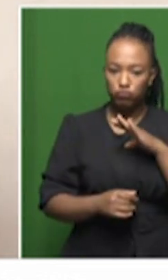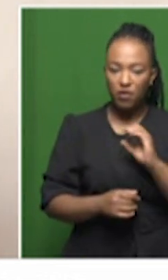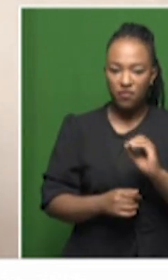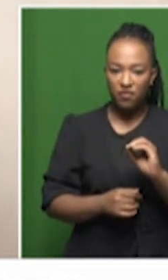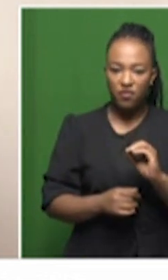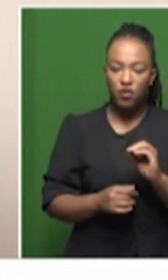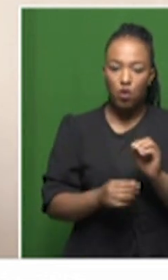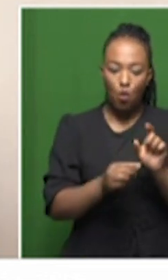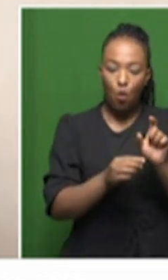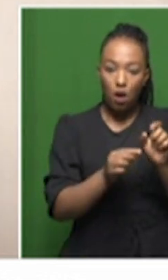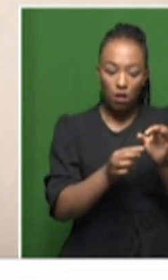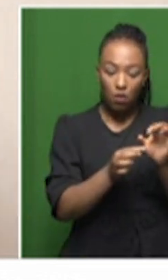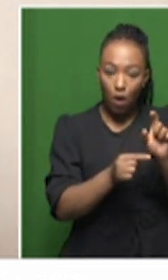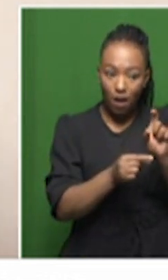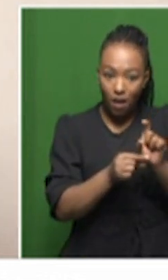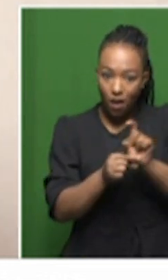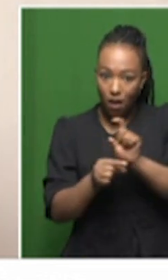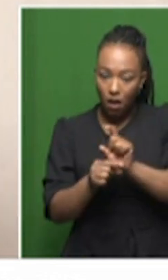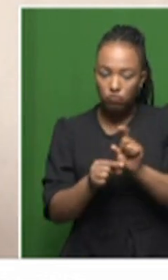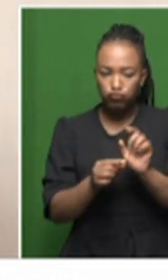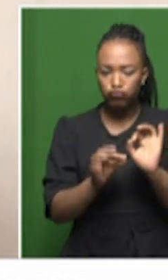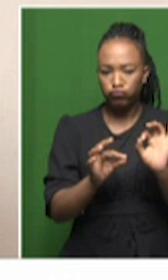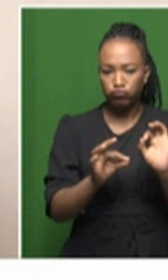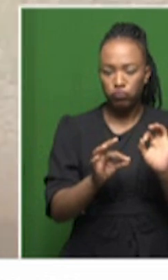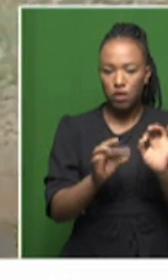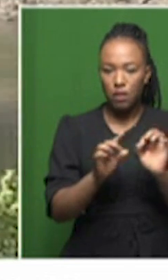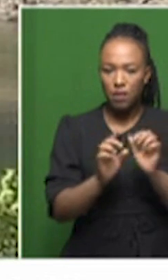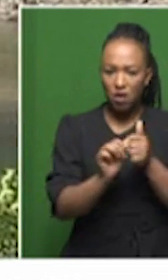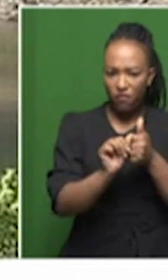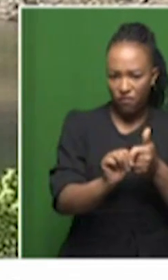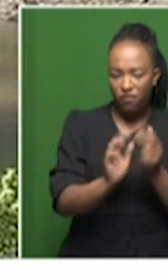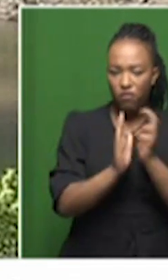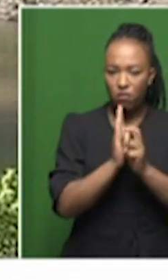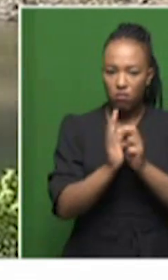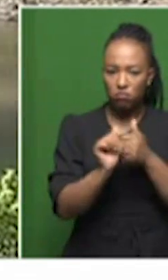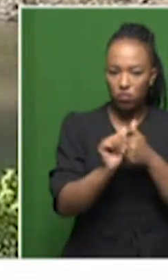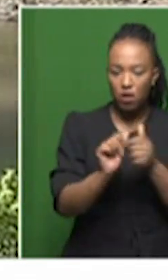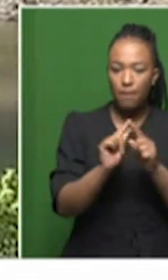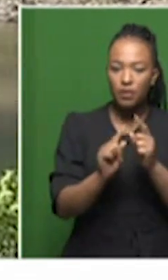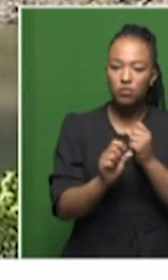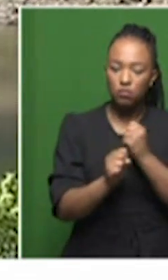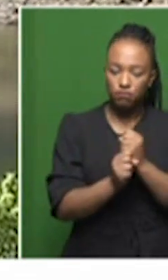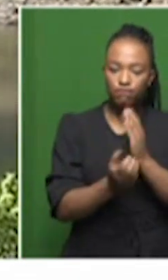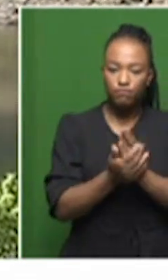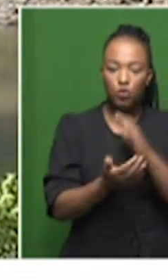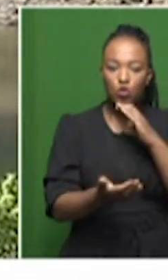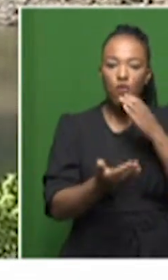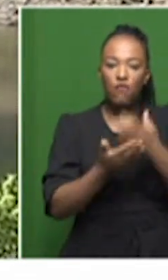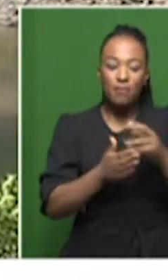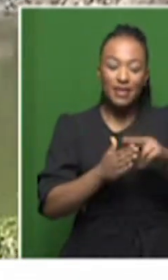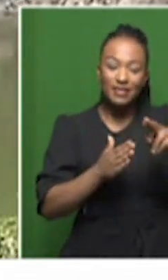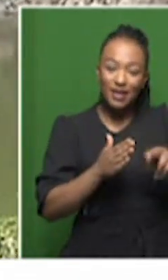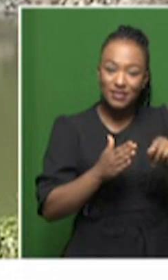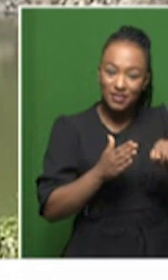the samples has been cleared. They comply, in terms of the standards, but we just need the confirmation of the results